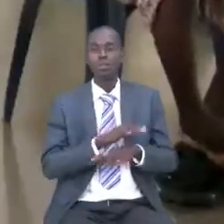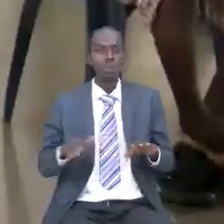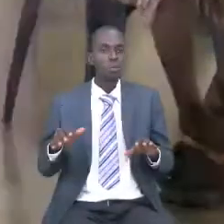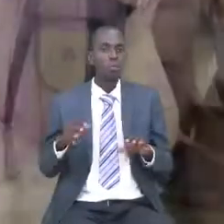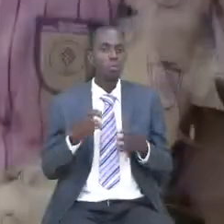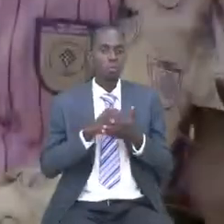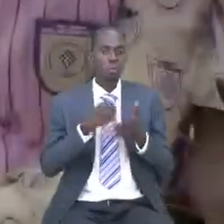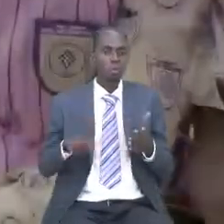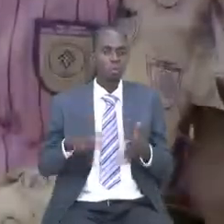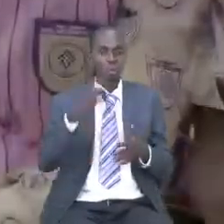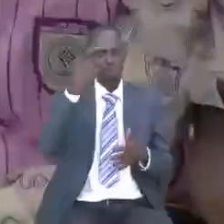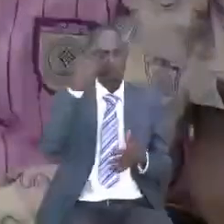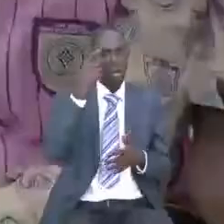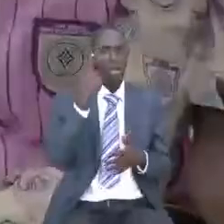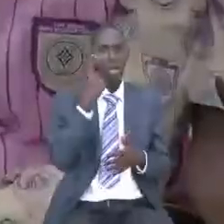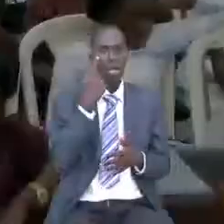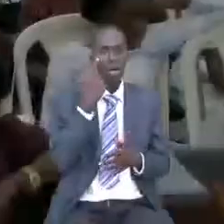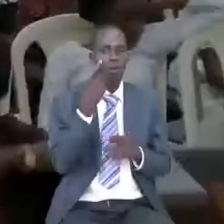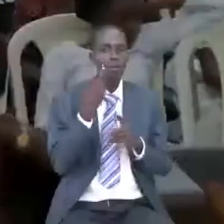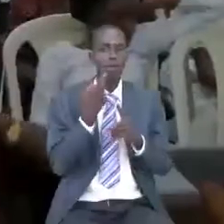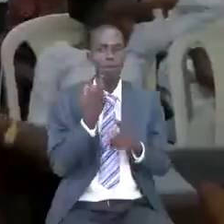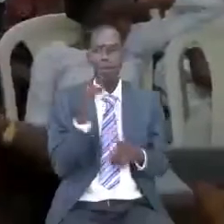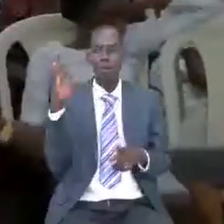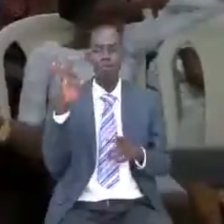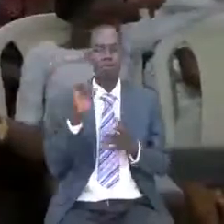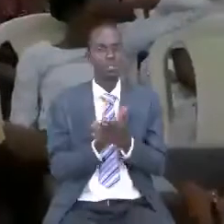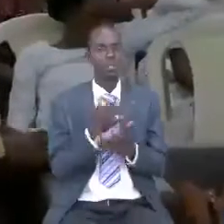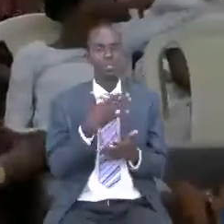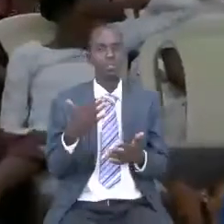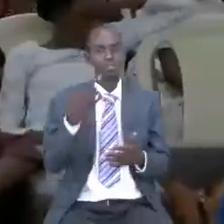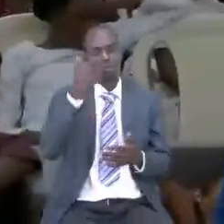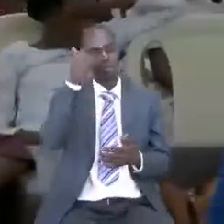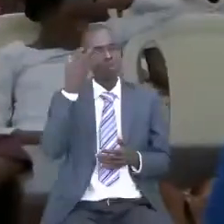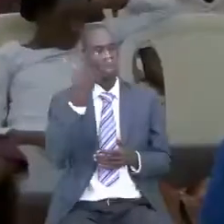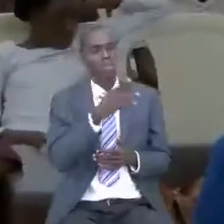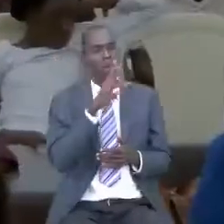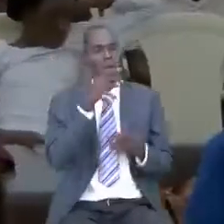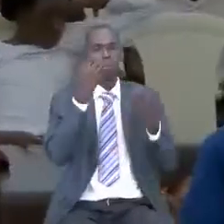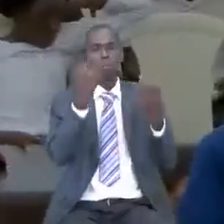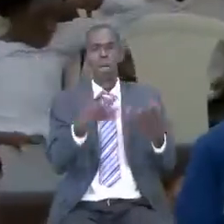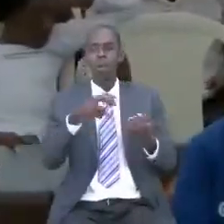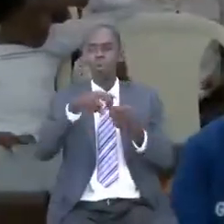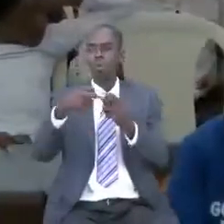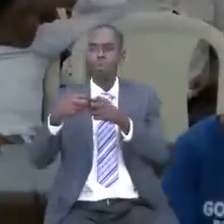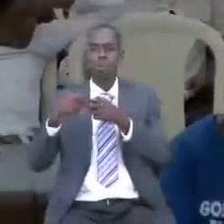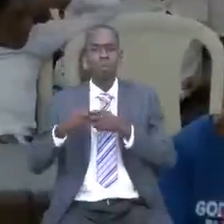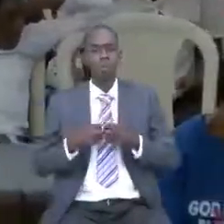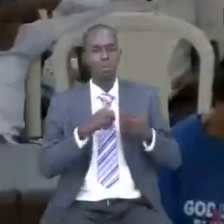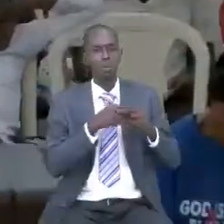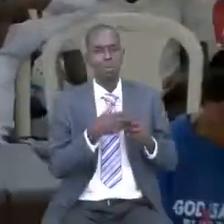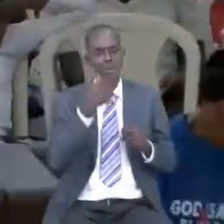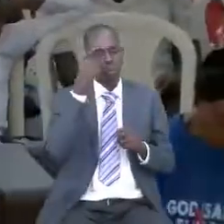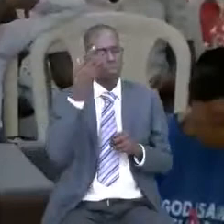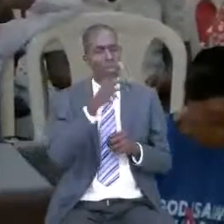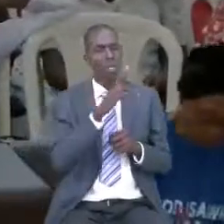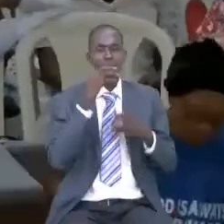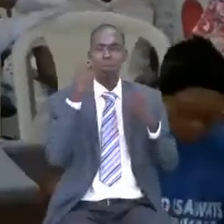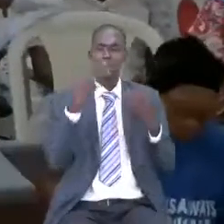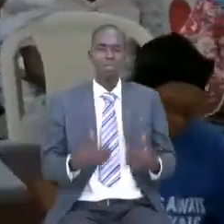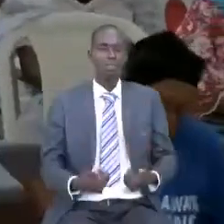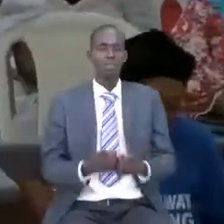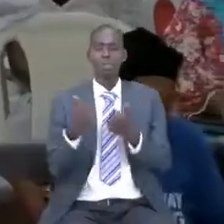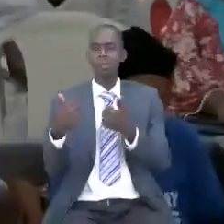your eyes off that thing just because there are problems, just because there are challenges, or